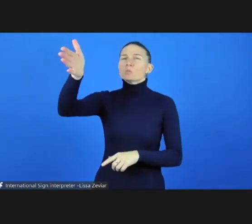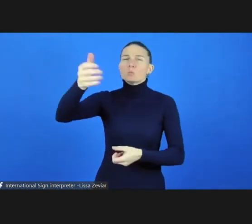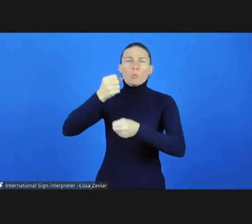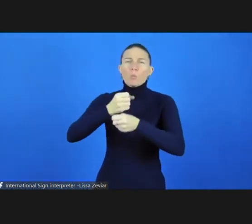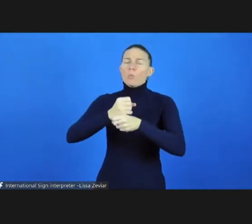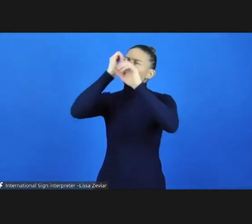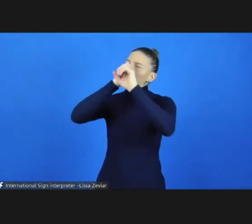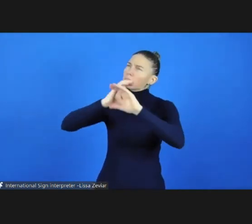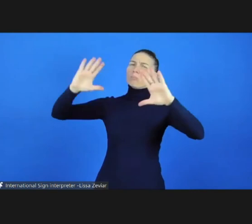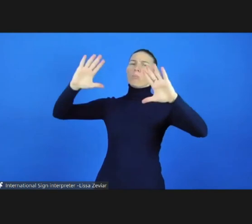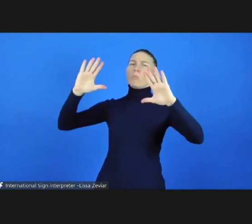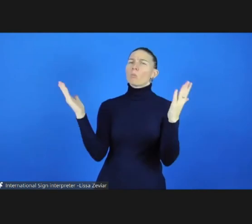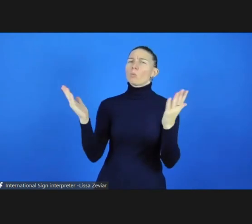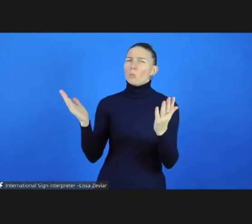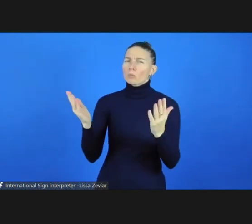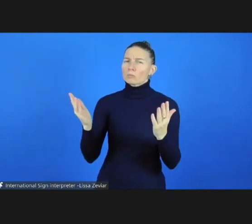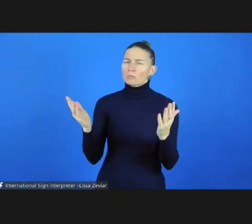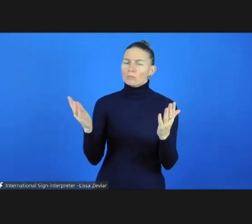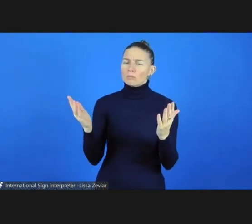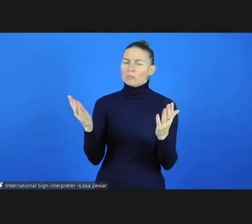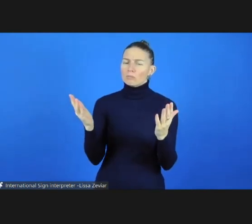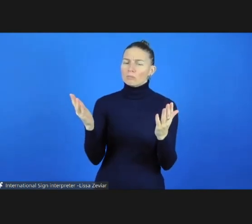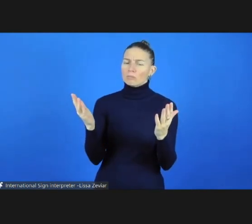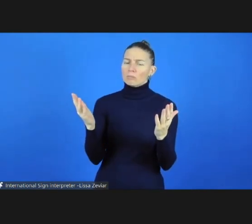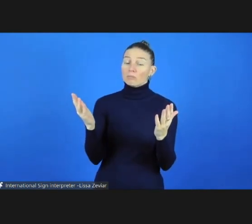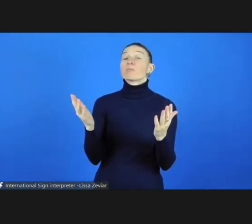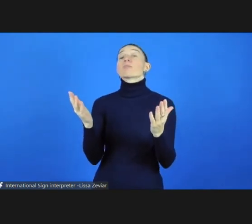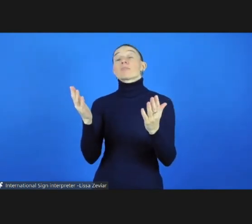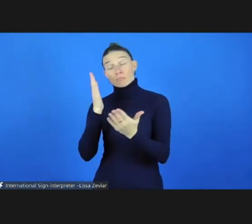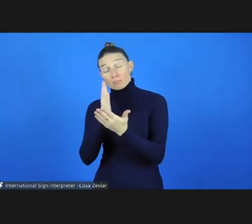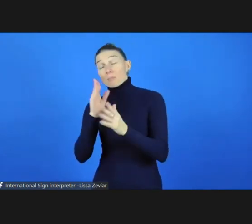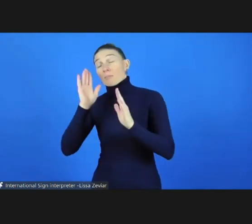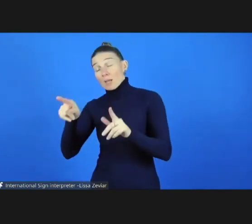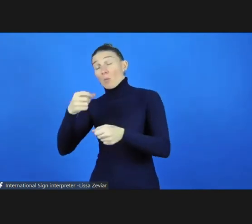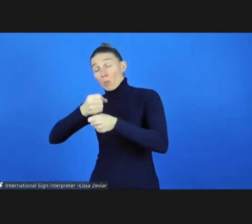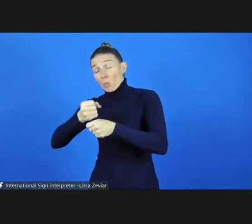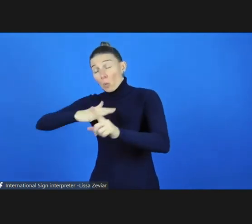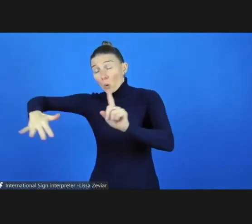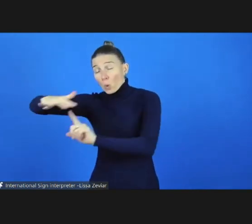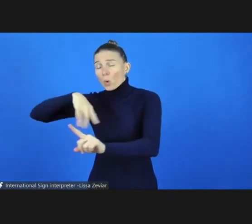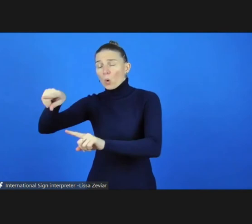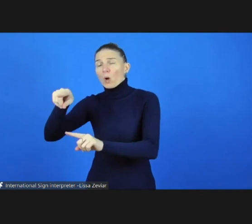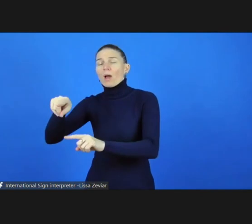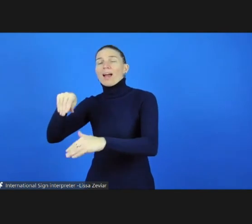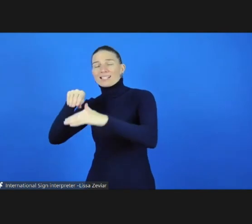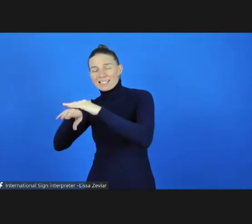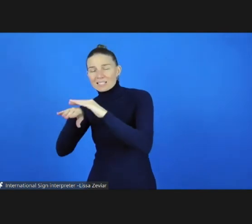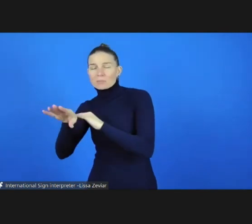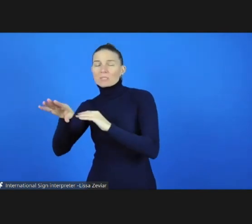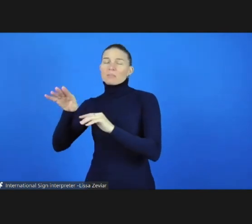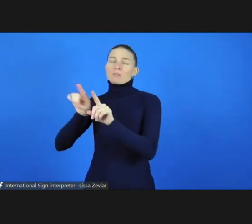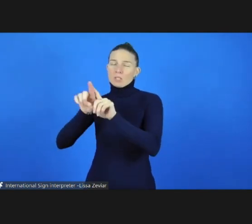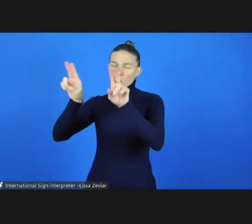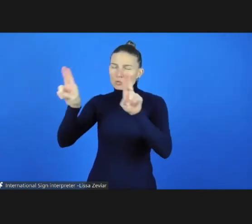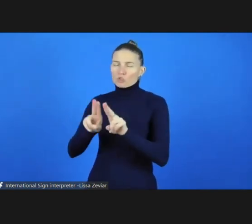future of work that is supported by accessible and universal design. And we want to collectively think about what this would